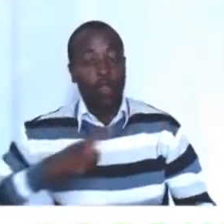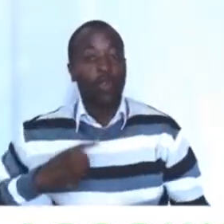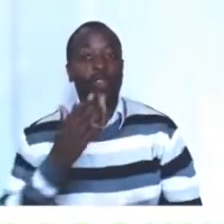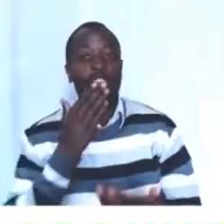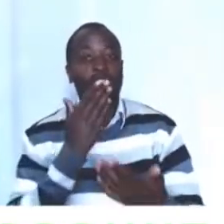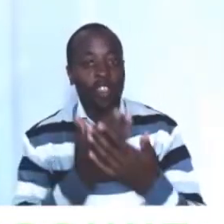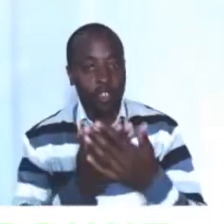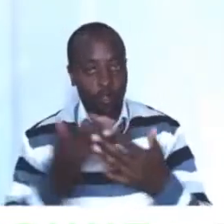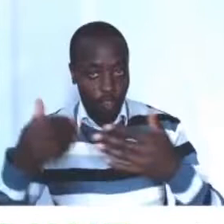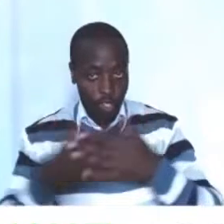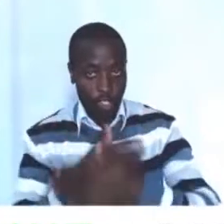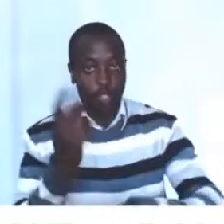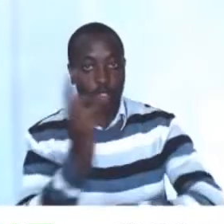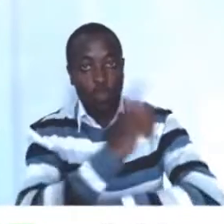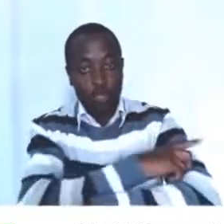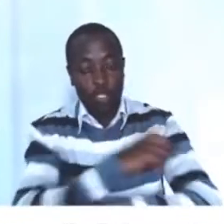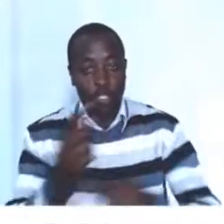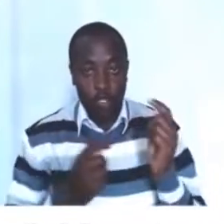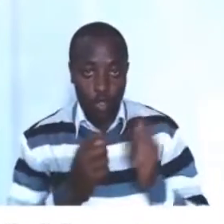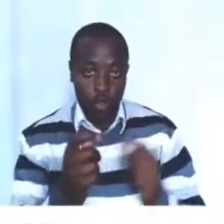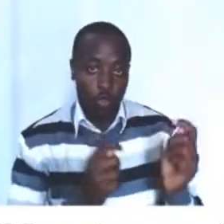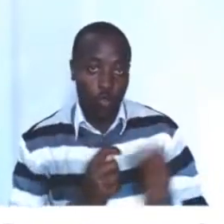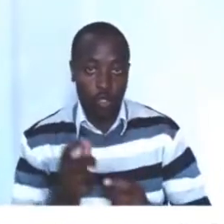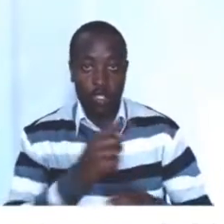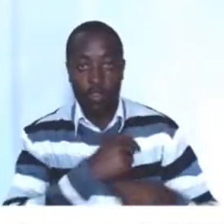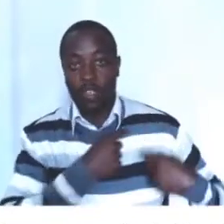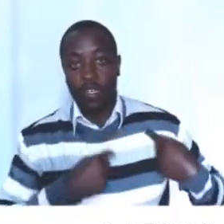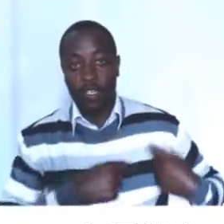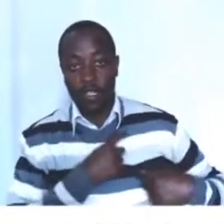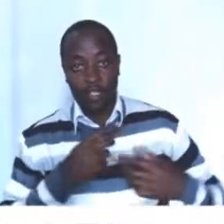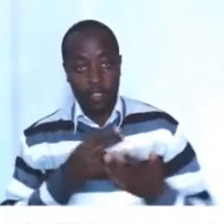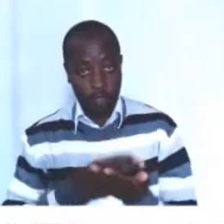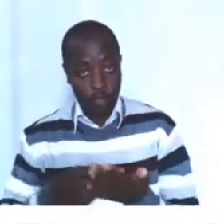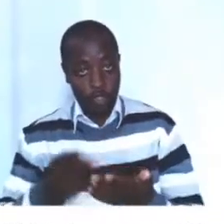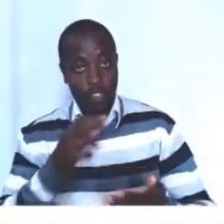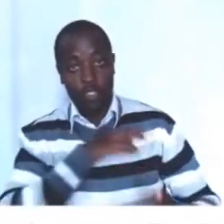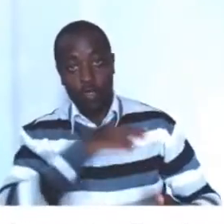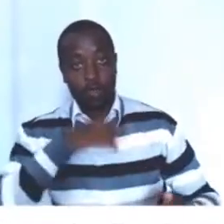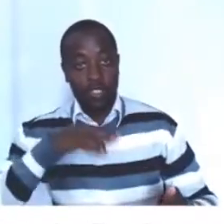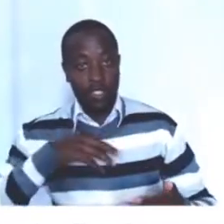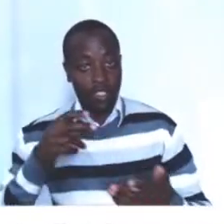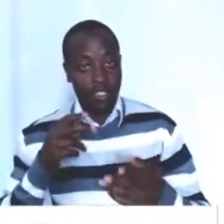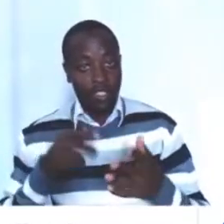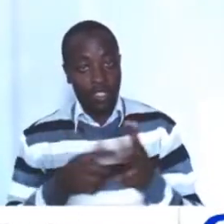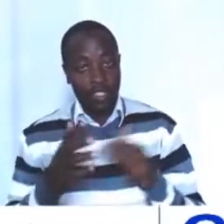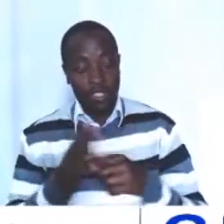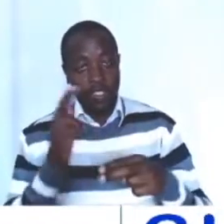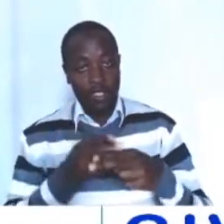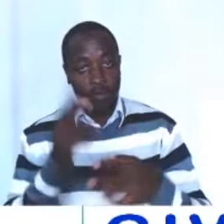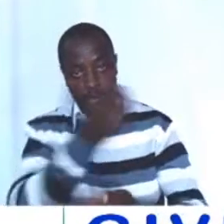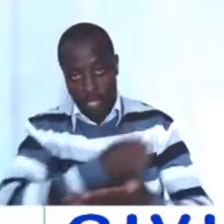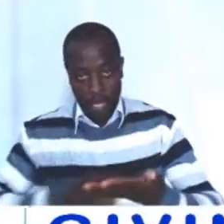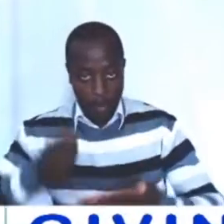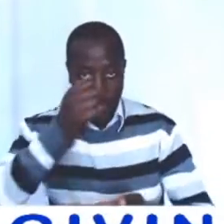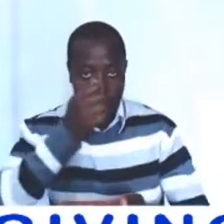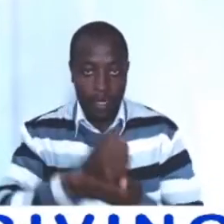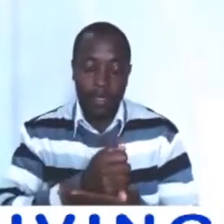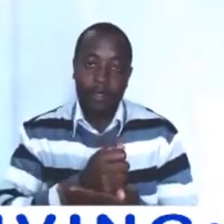day. May you rule in our hearts, O Holy Spirit of God. In Jesus' name we pray. Amen.